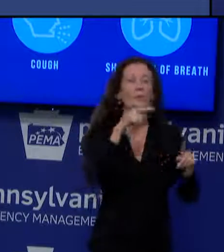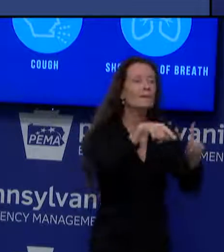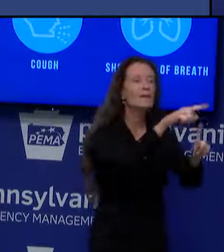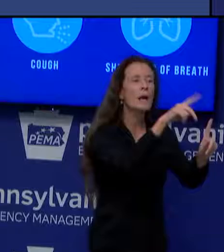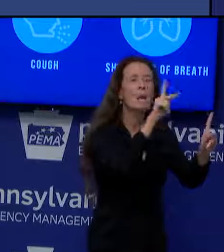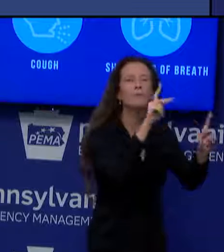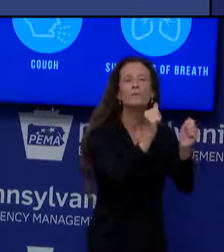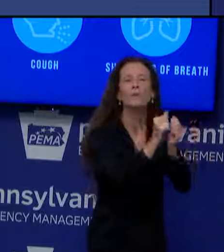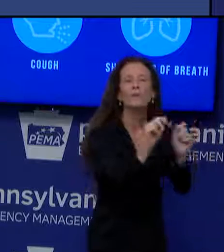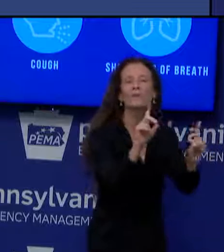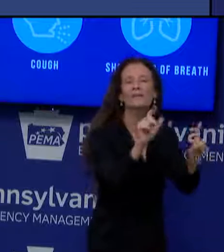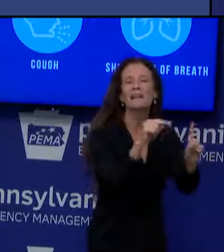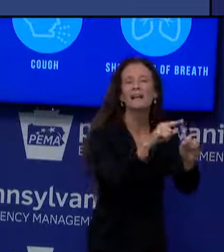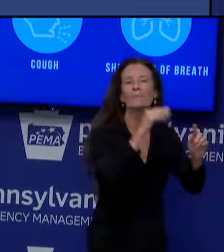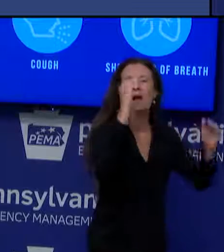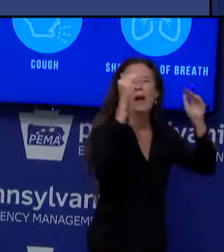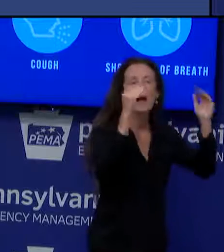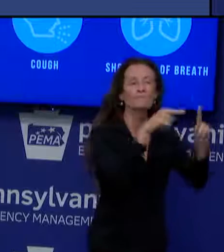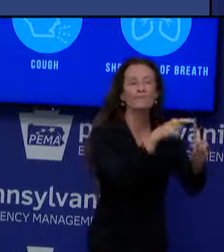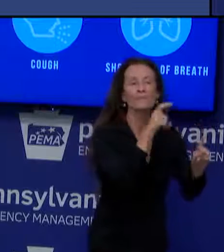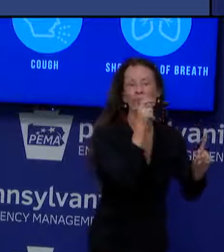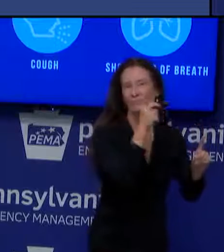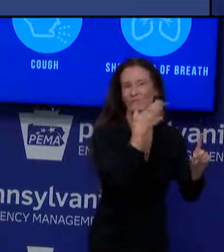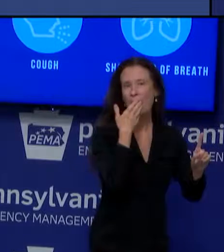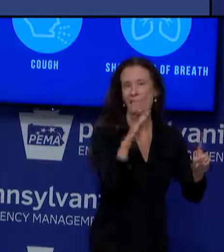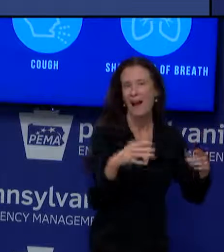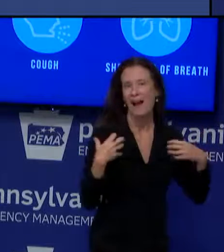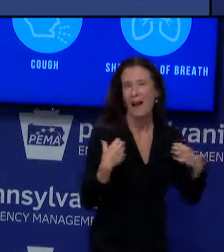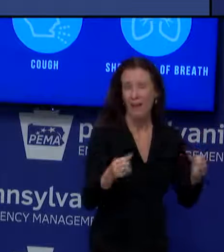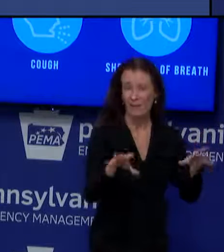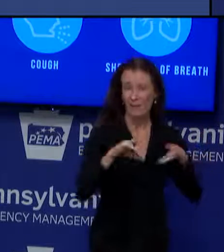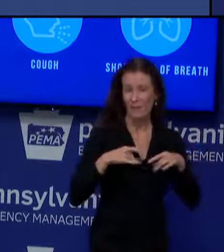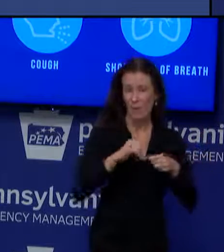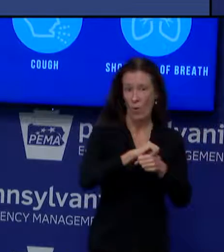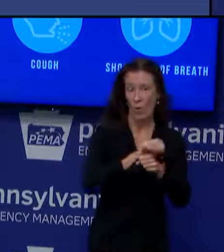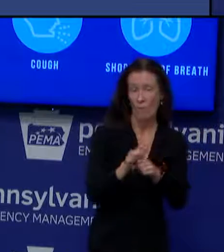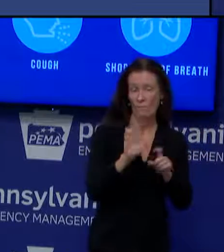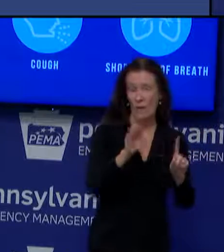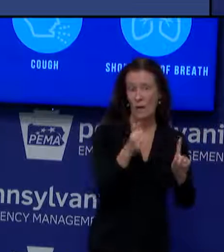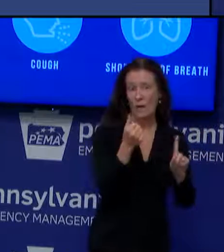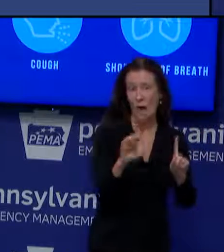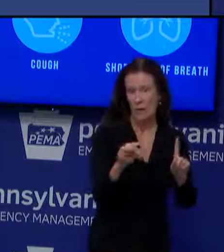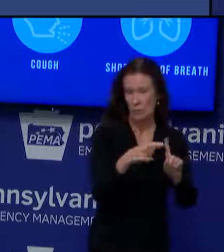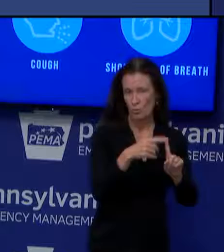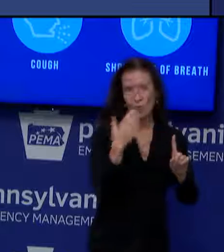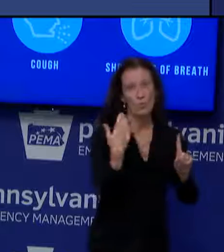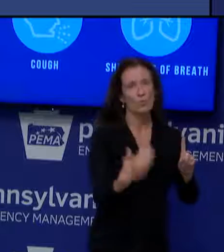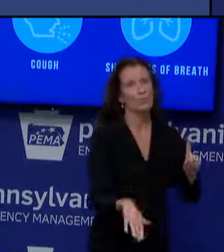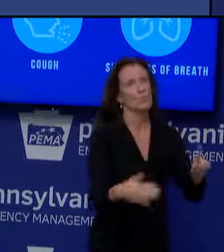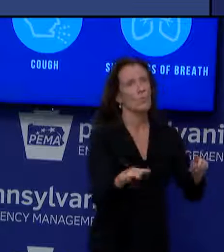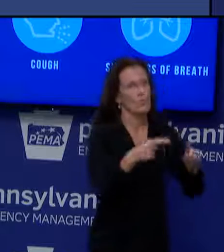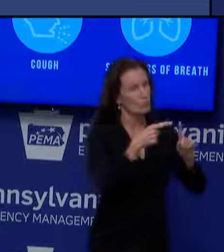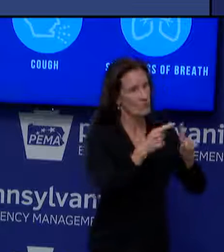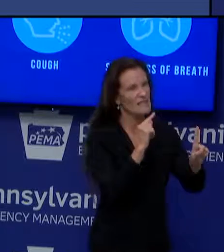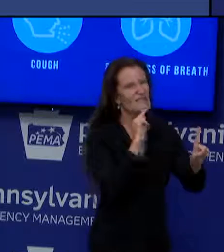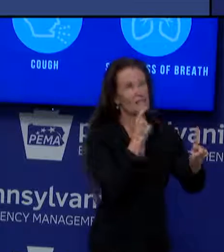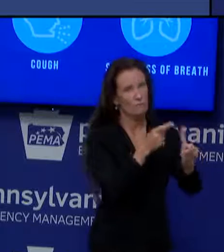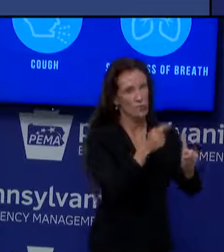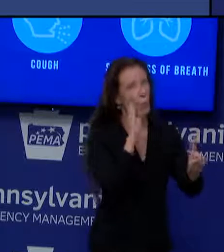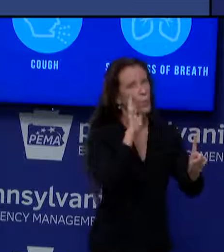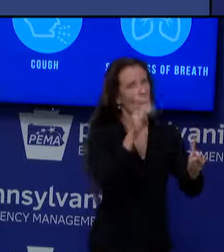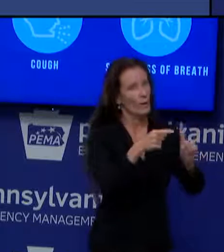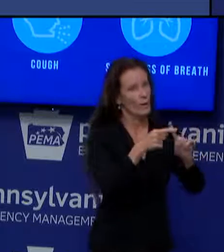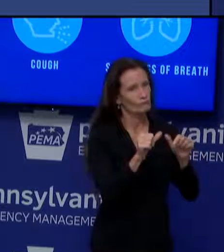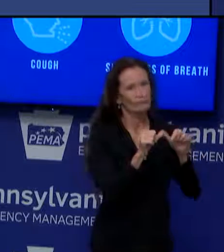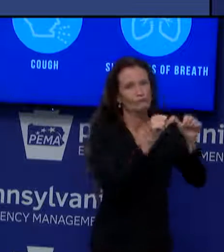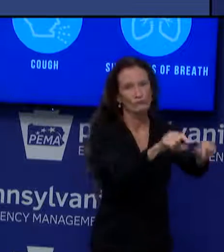COVID-19. But this data and report gives a glimpse into how significant the illness is for those who were younger